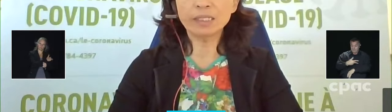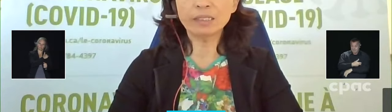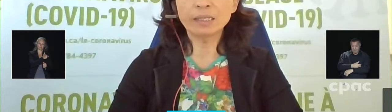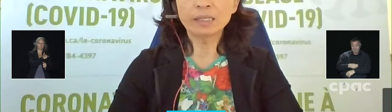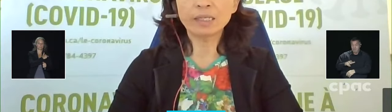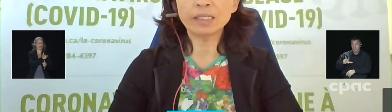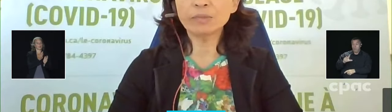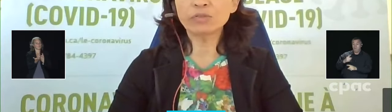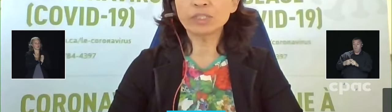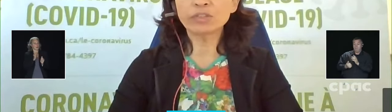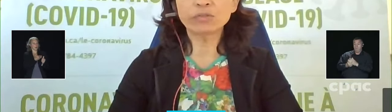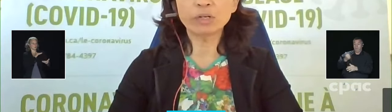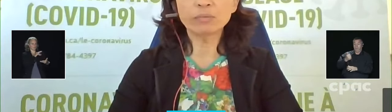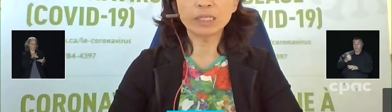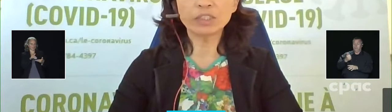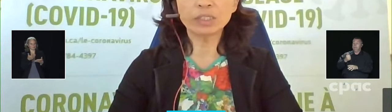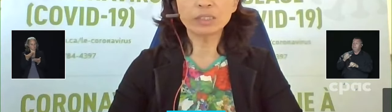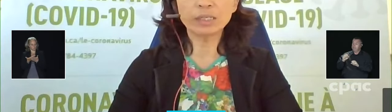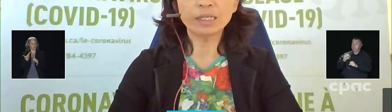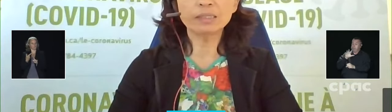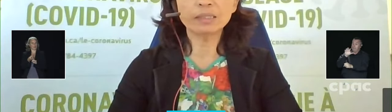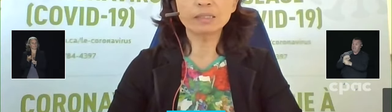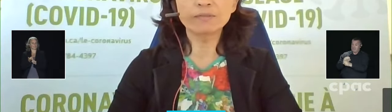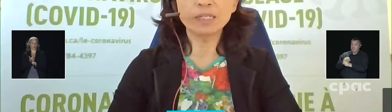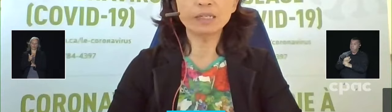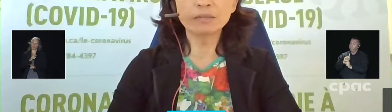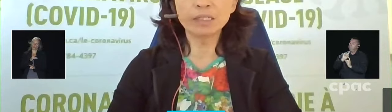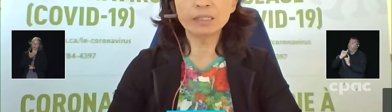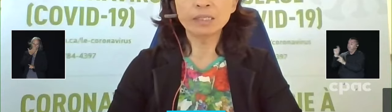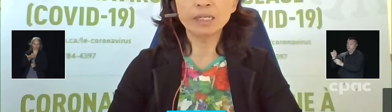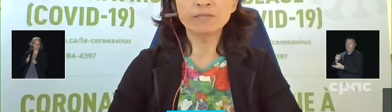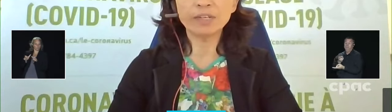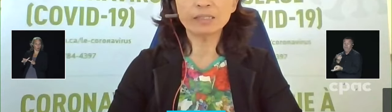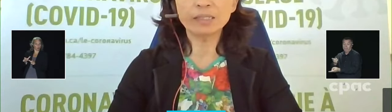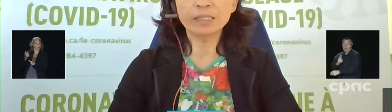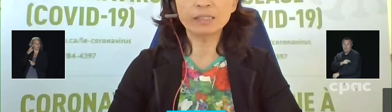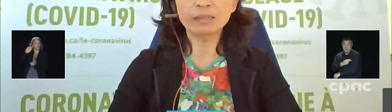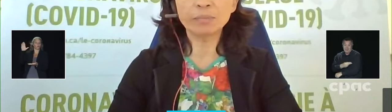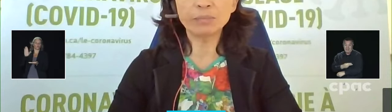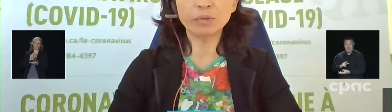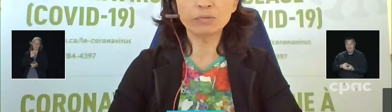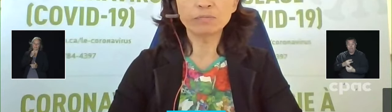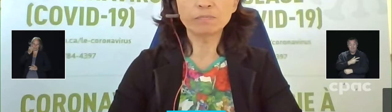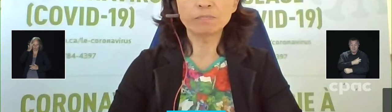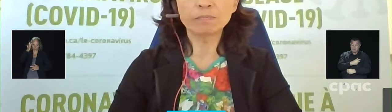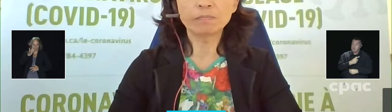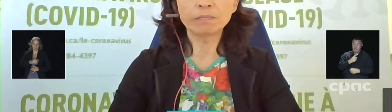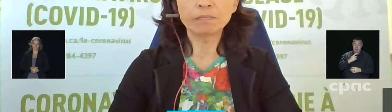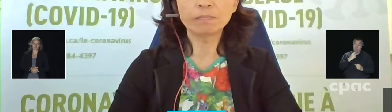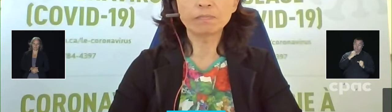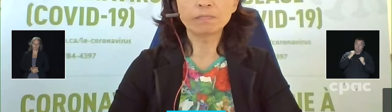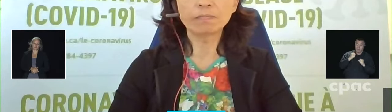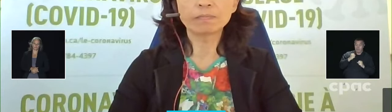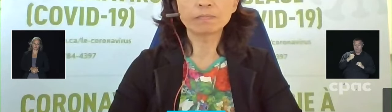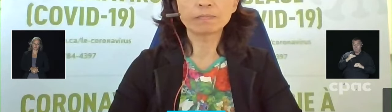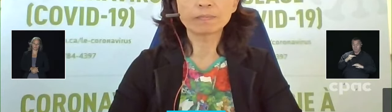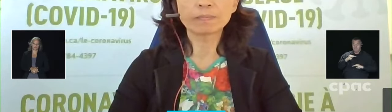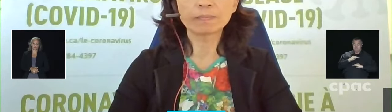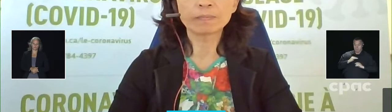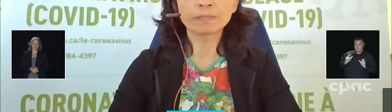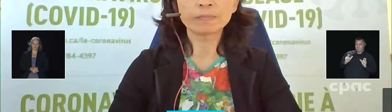effectiveness studies that demonstrate strong protection against severe illness in vaccinated people.